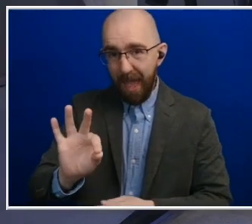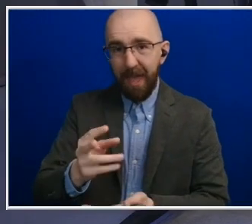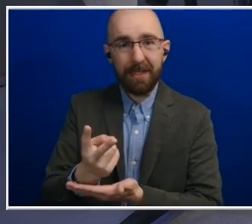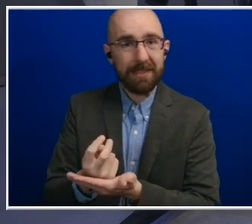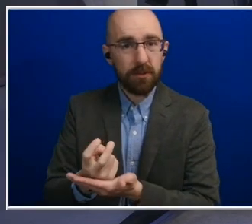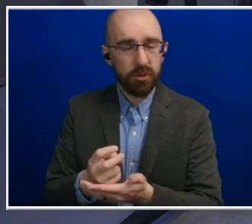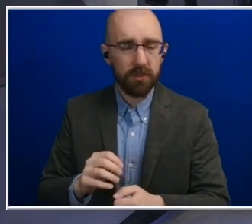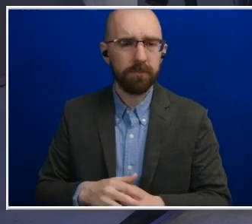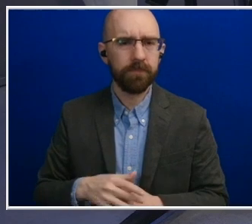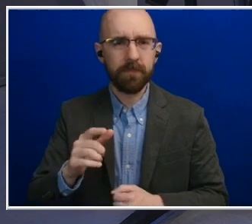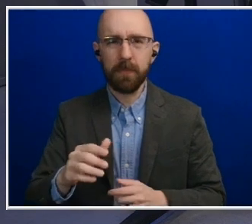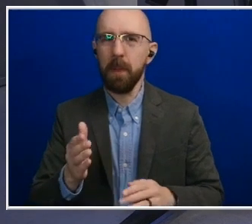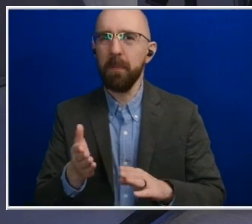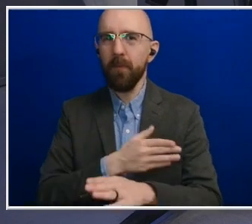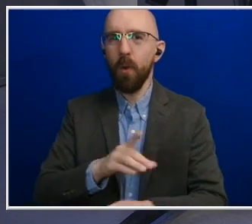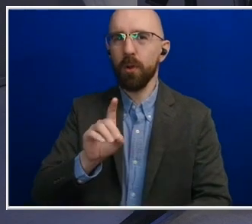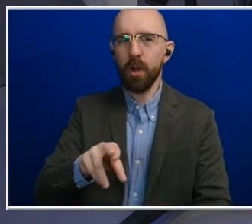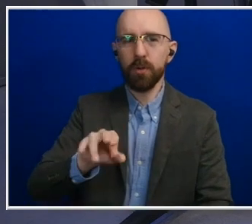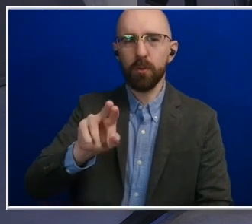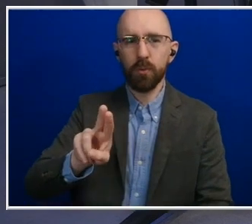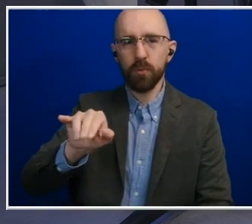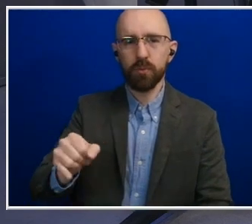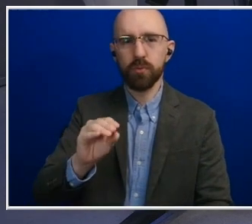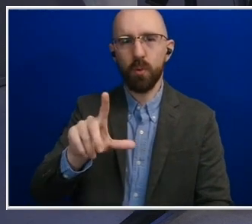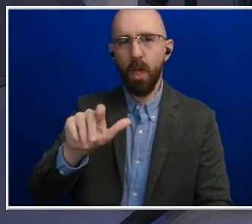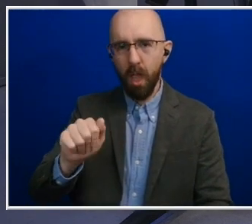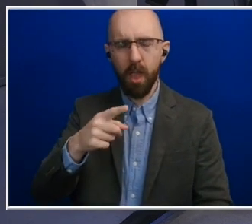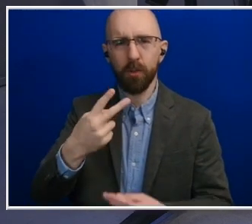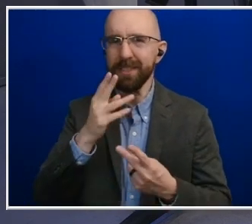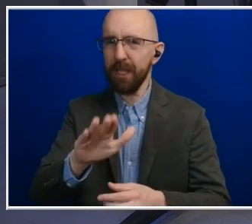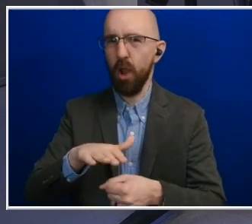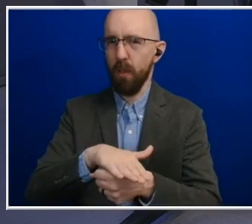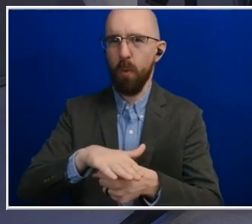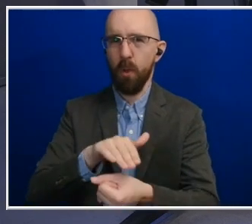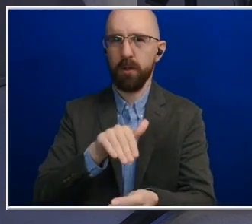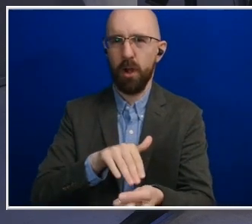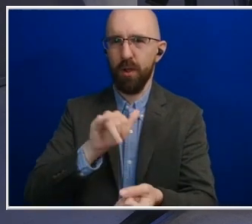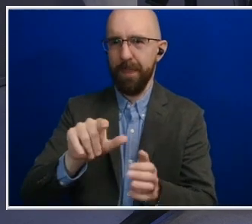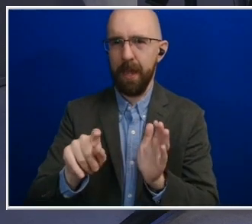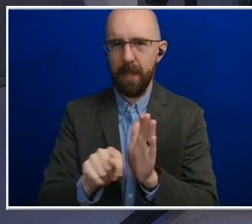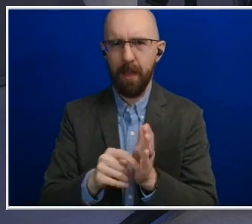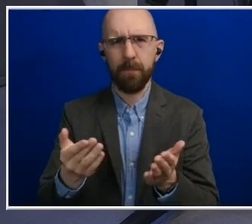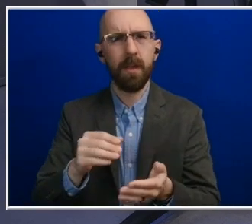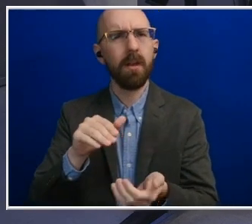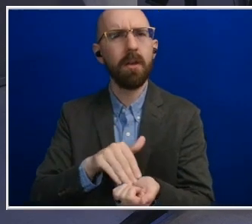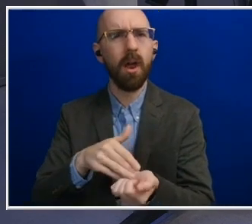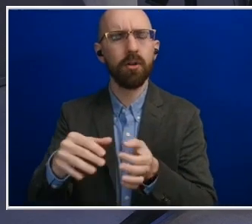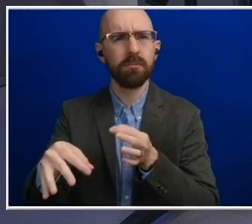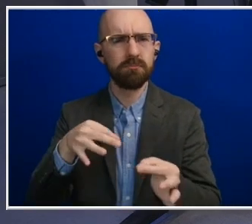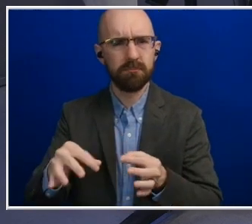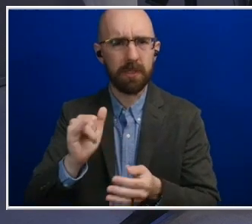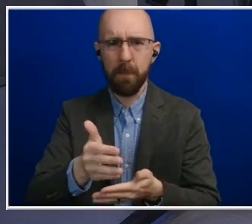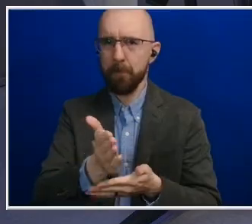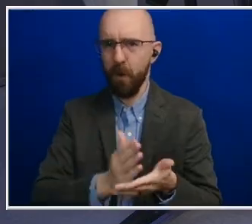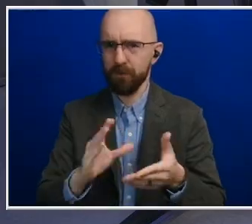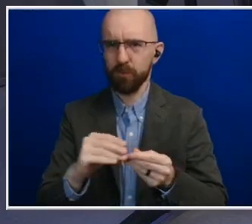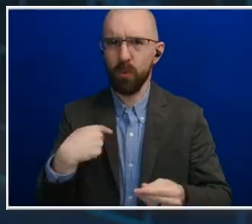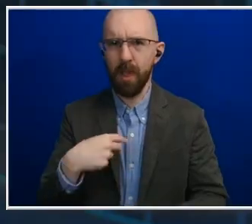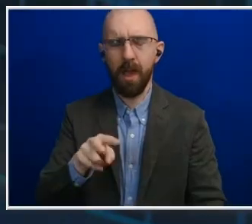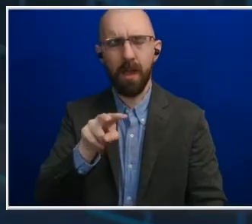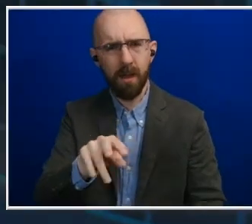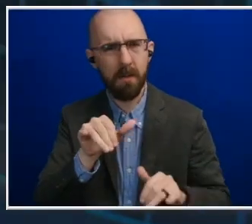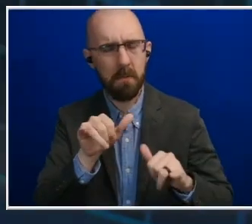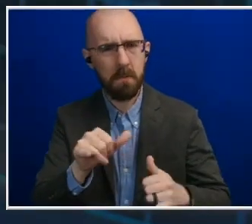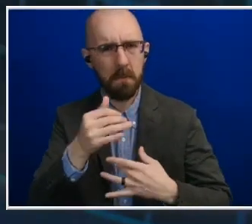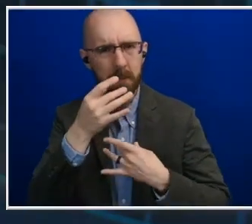Ujoa, because you were seeing your local doctor back then. What were the doctors telling you? Because this is the part of the story I find very interesting. Right. I was